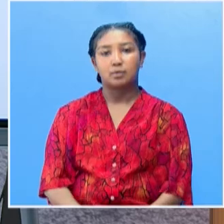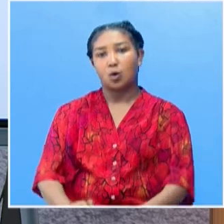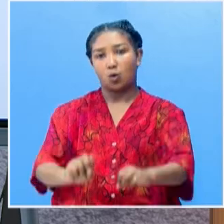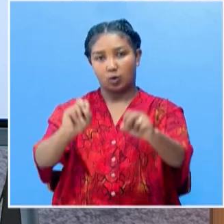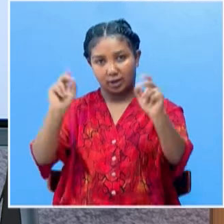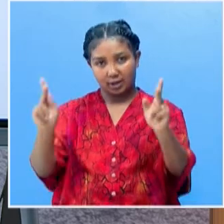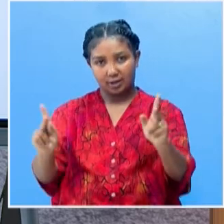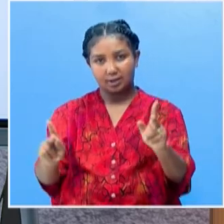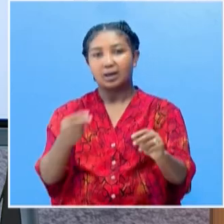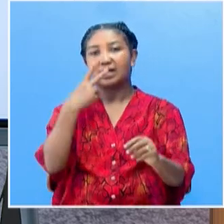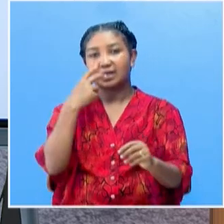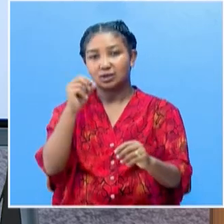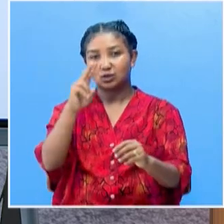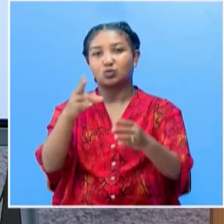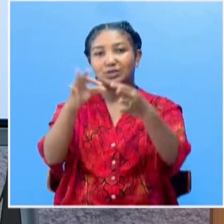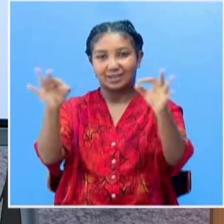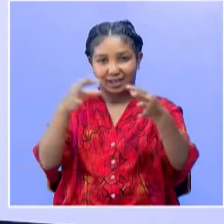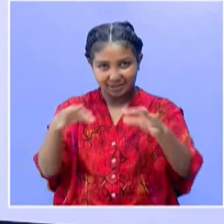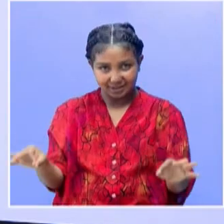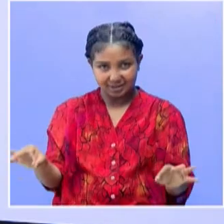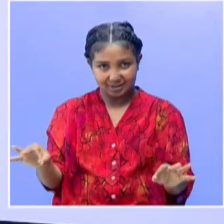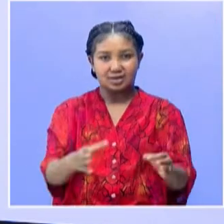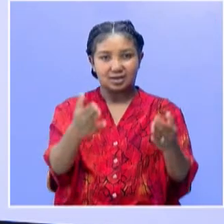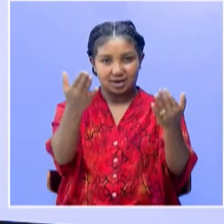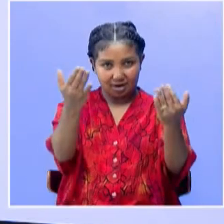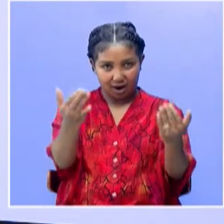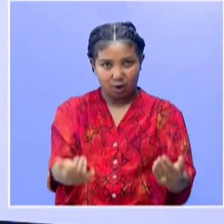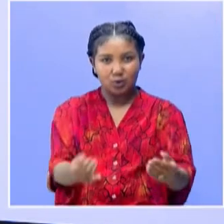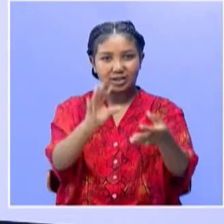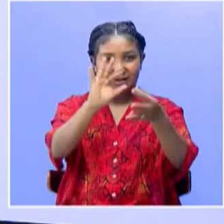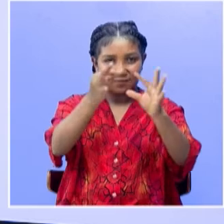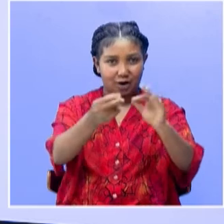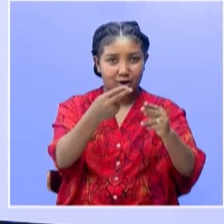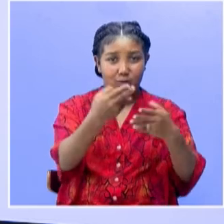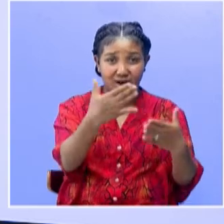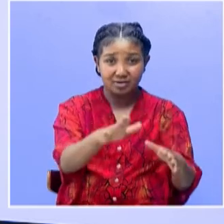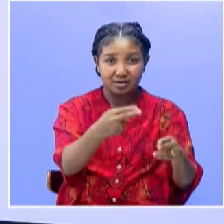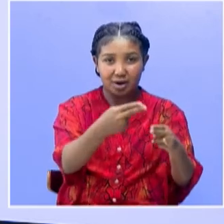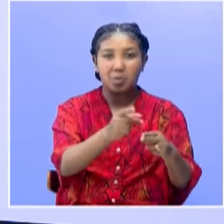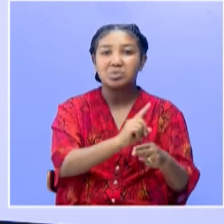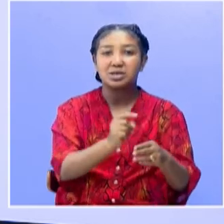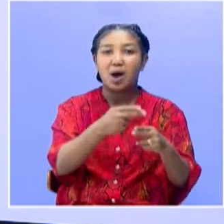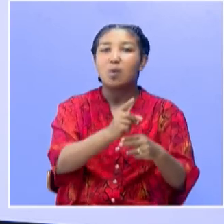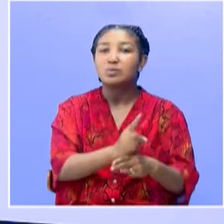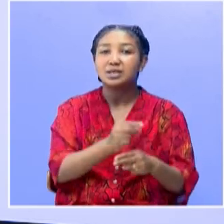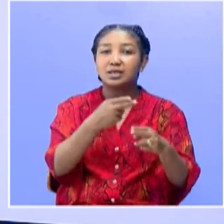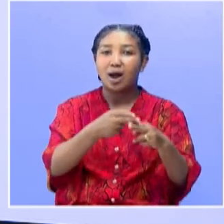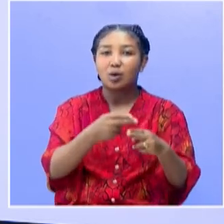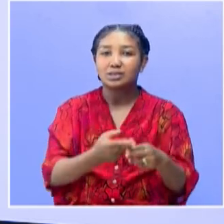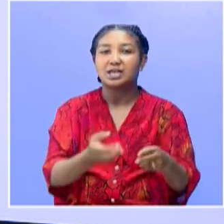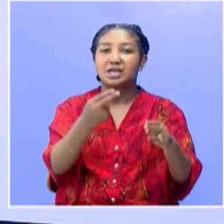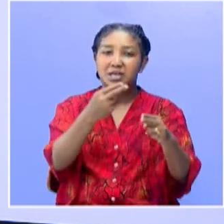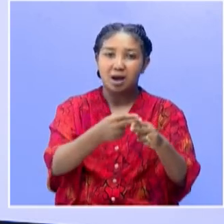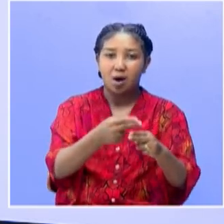Okay, let us see these sentences. Now we define noun. Yes? What do we say about a noun?